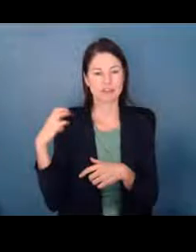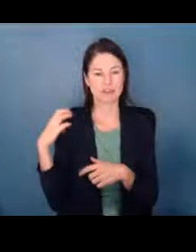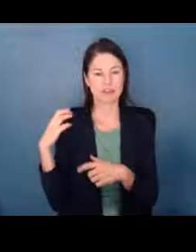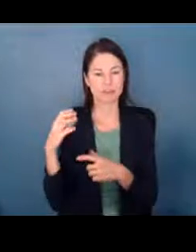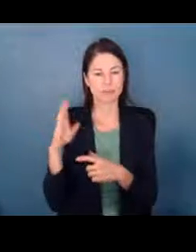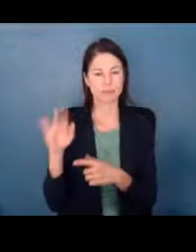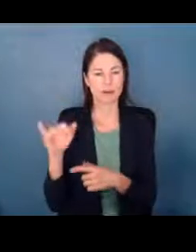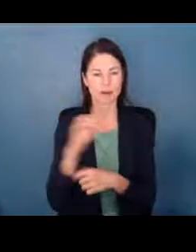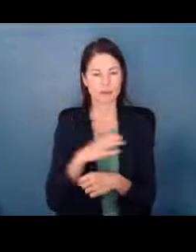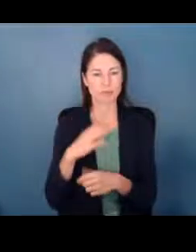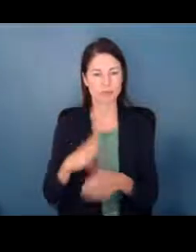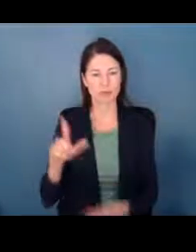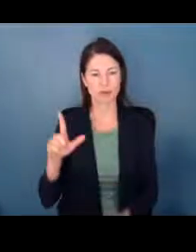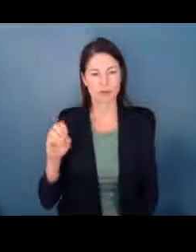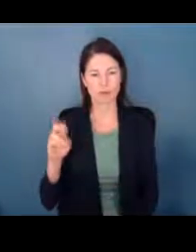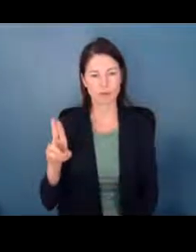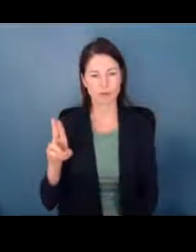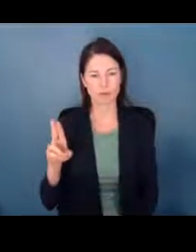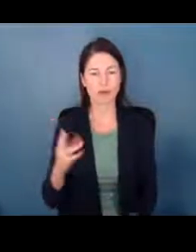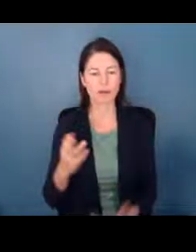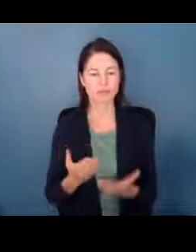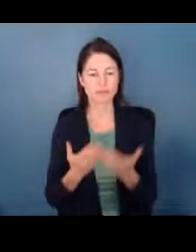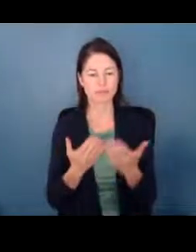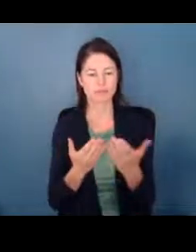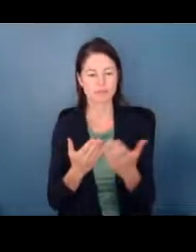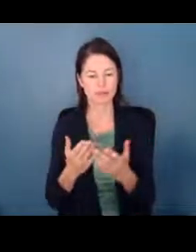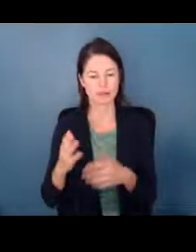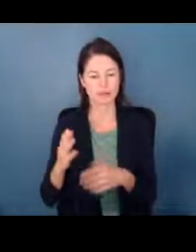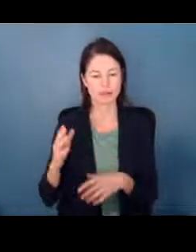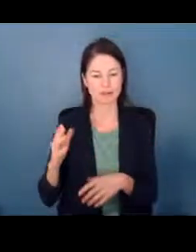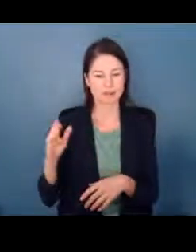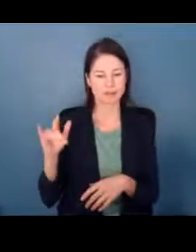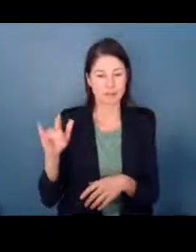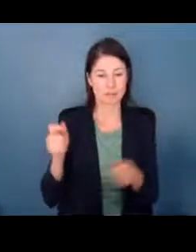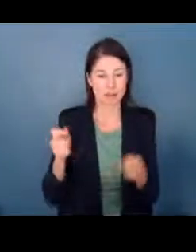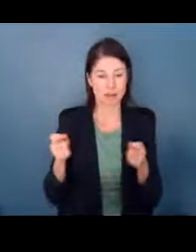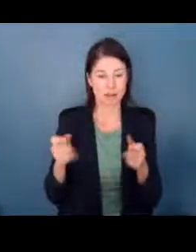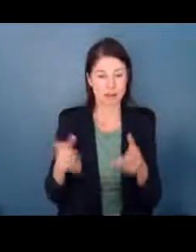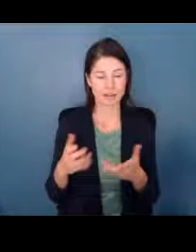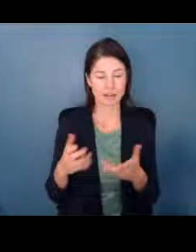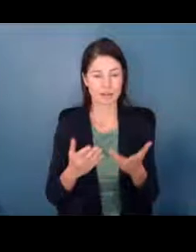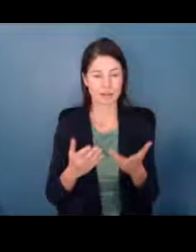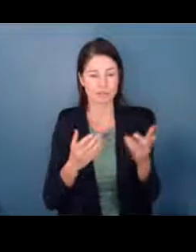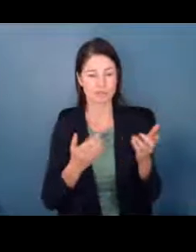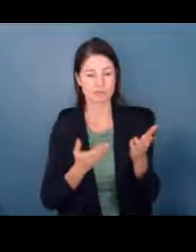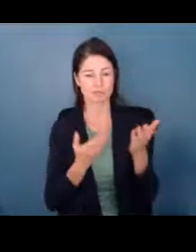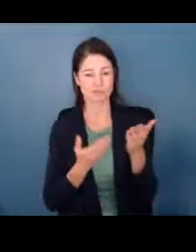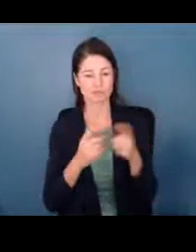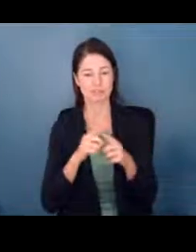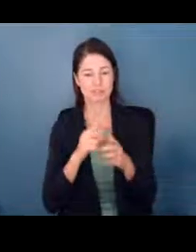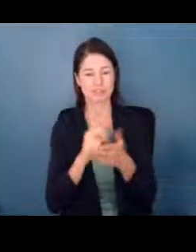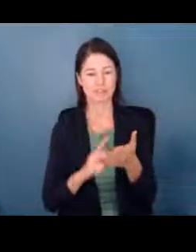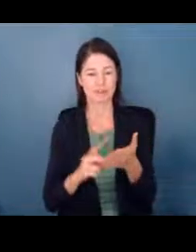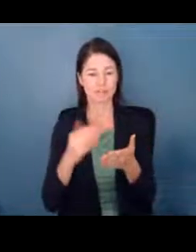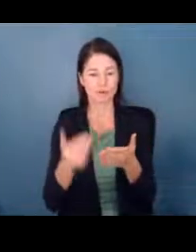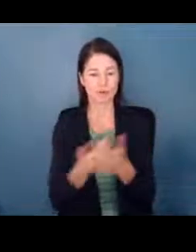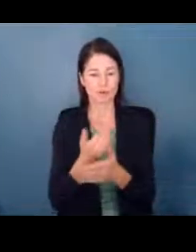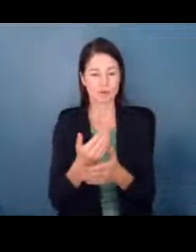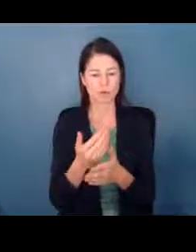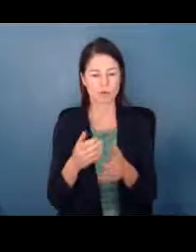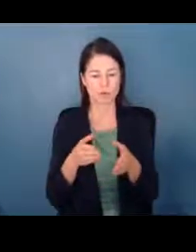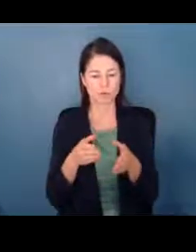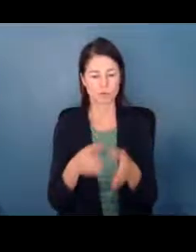responsible to submit some pilot design recommendations to the California State Transportation Agency for a new road charge pilot that's coming up